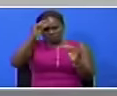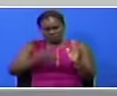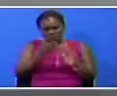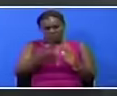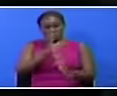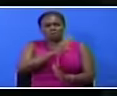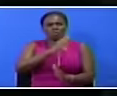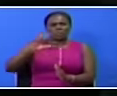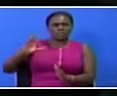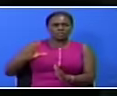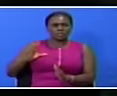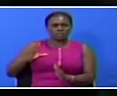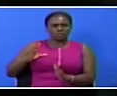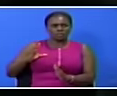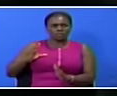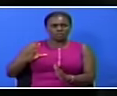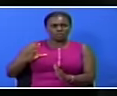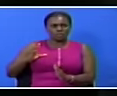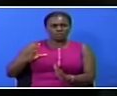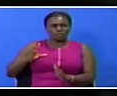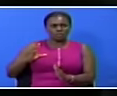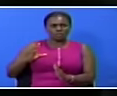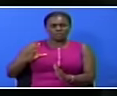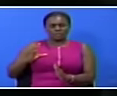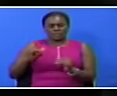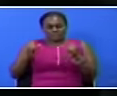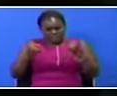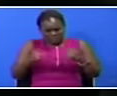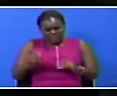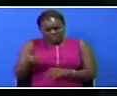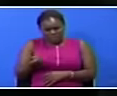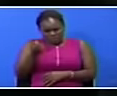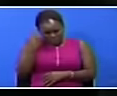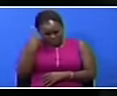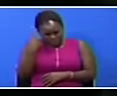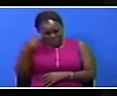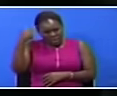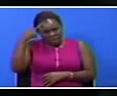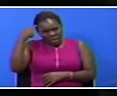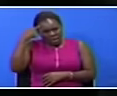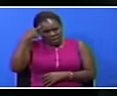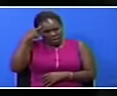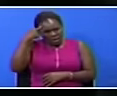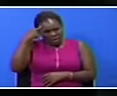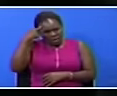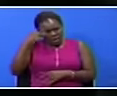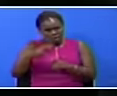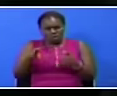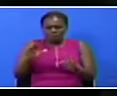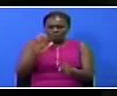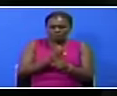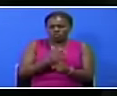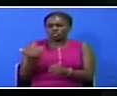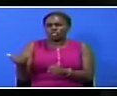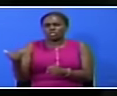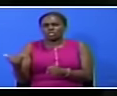committee. We struggle to comprehend the warped and twisted mind that sees a room packed with young children